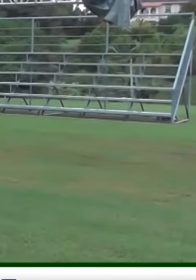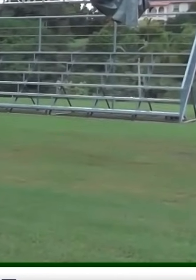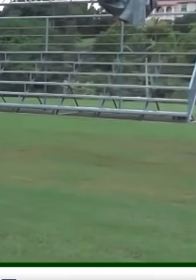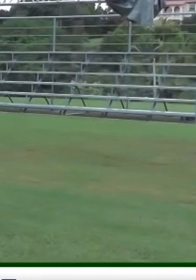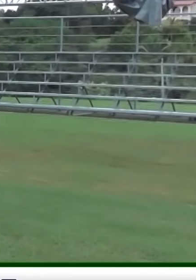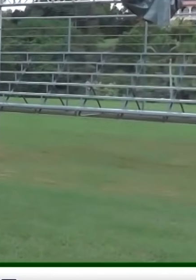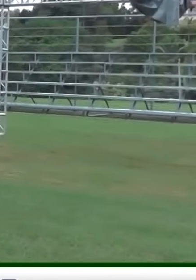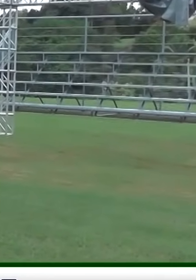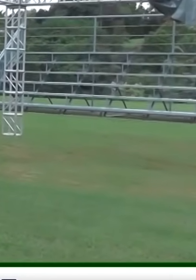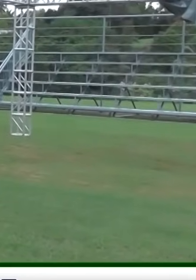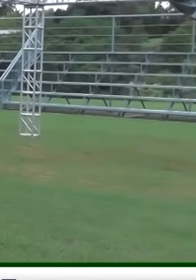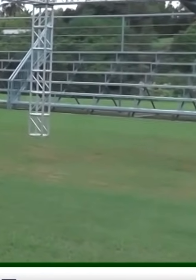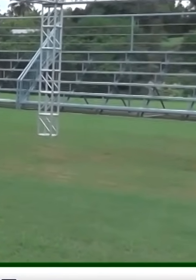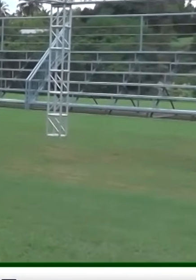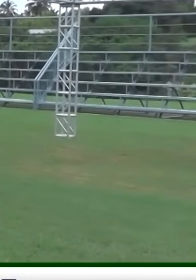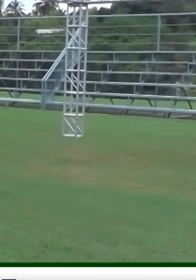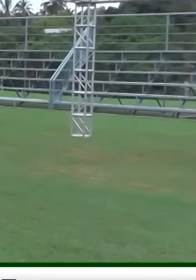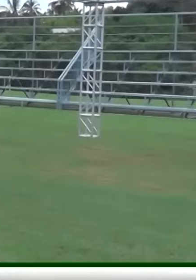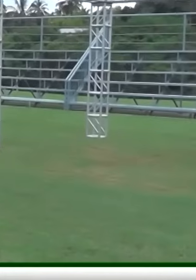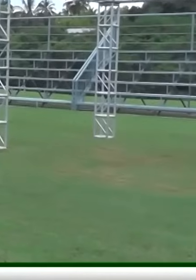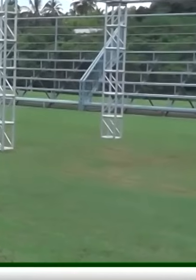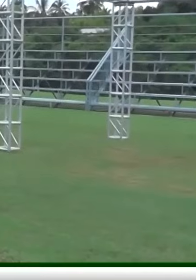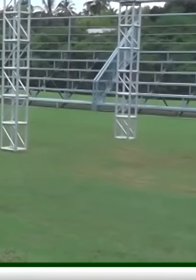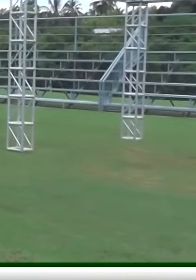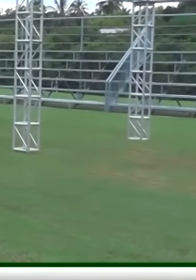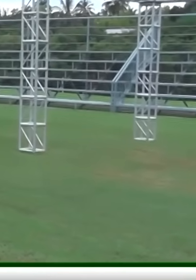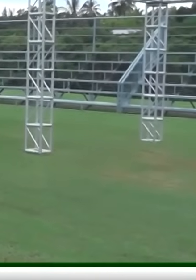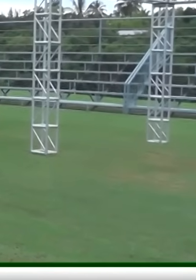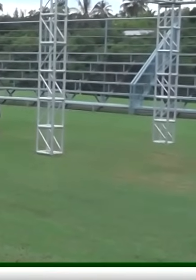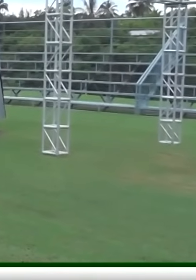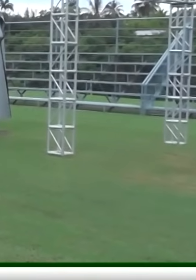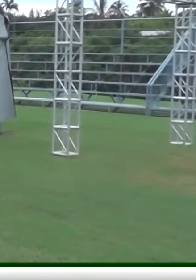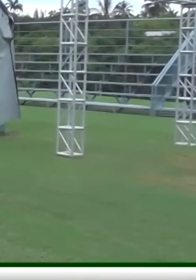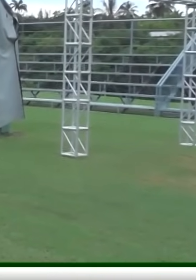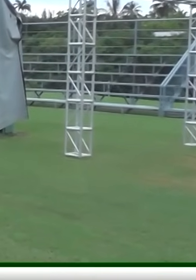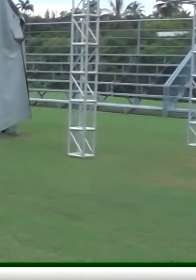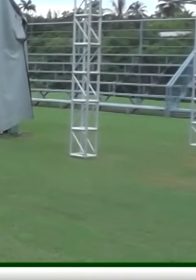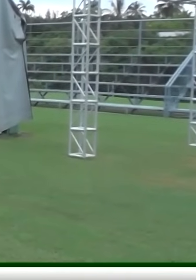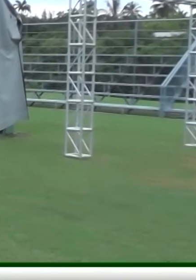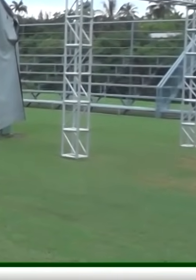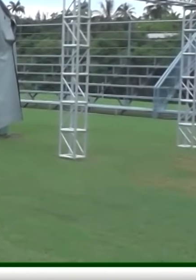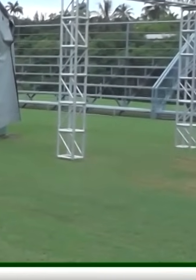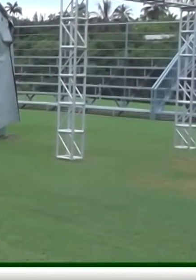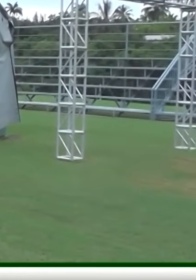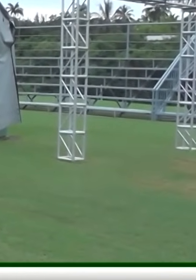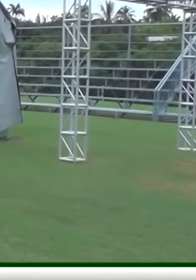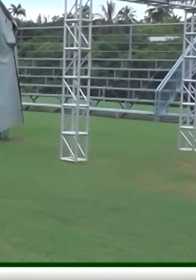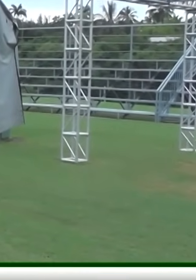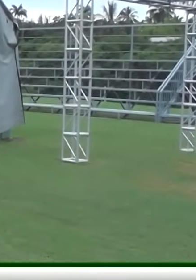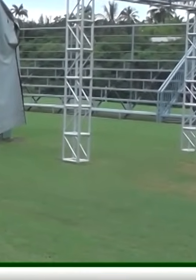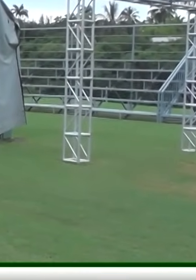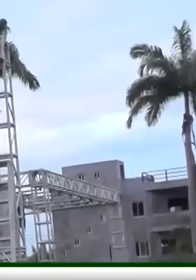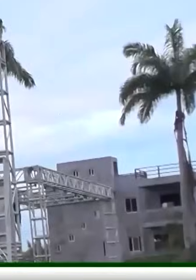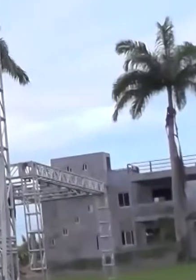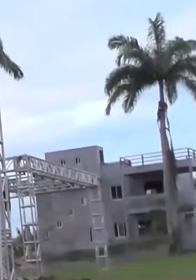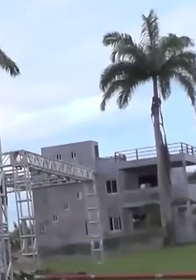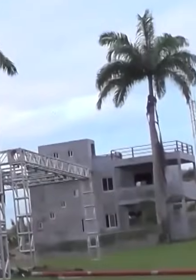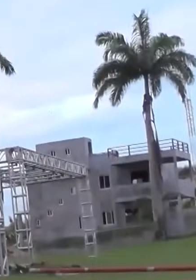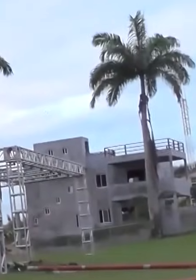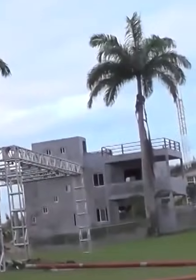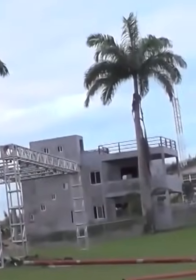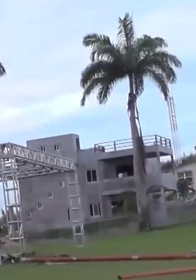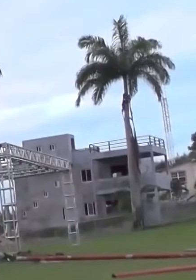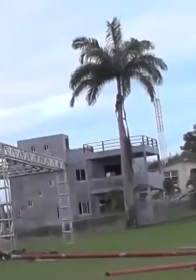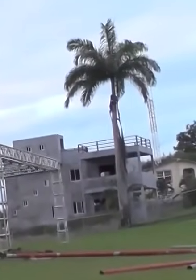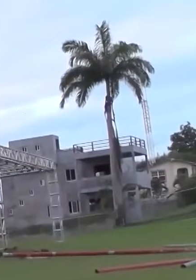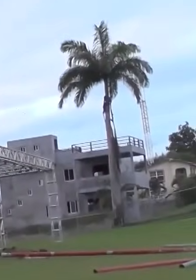in participants, the 2025 edition of the Barbados Ninja Throwdown is shaping up to be the biggest to date since its inception